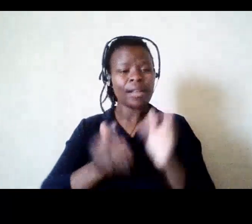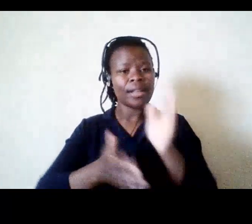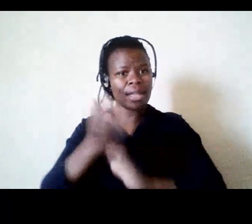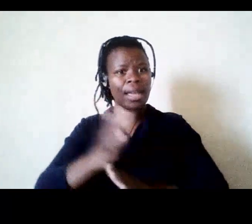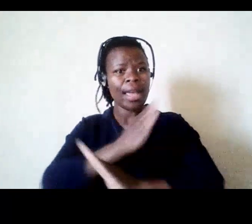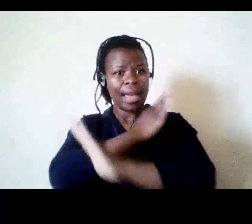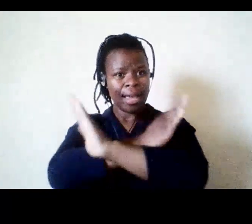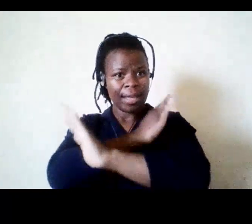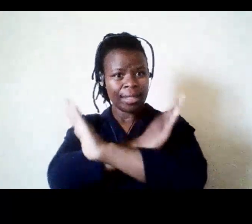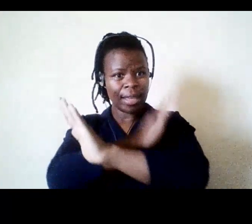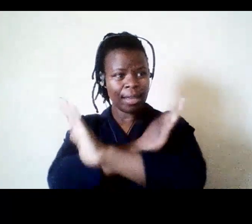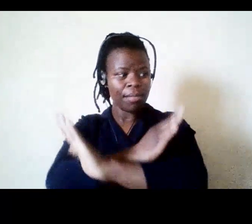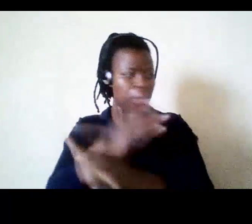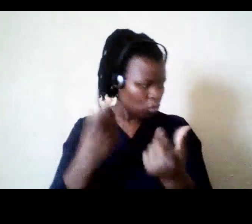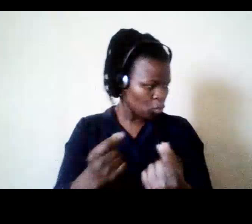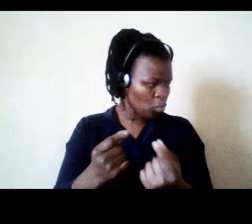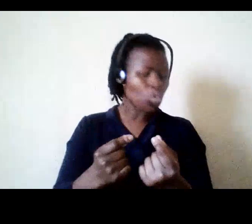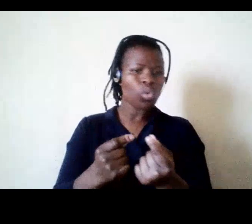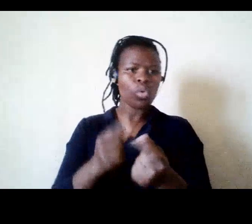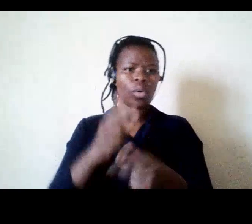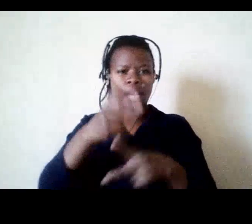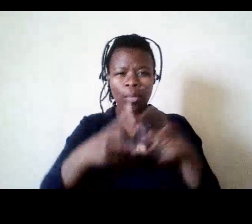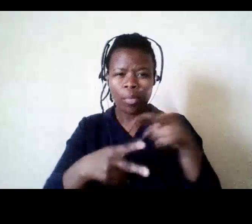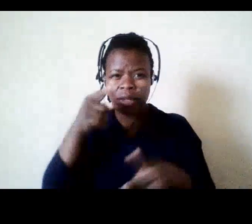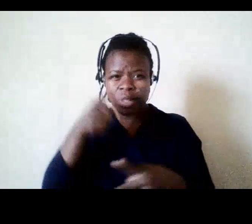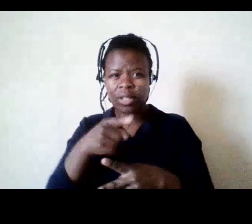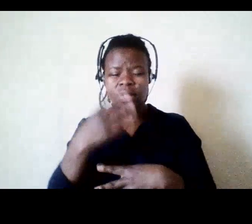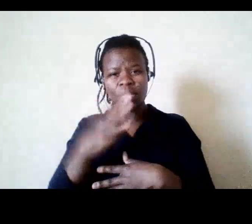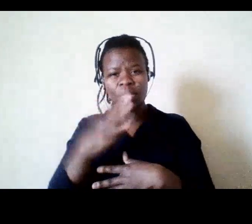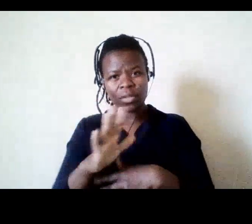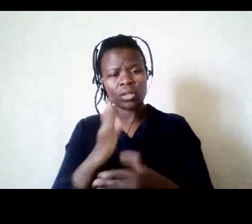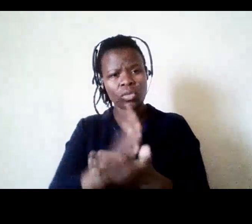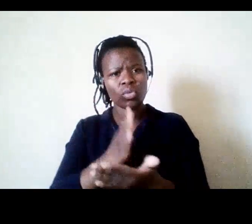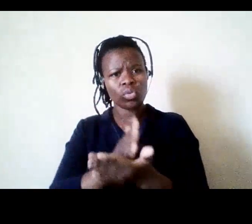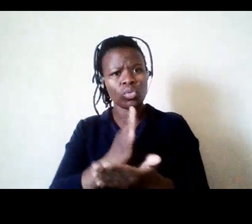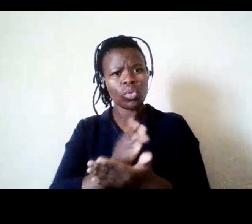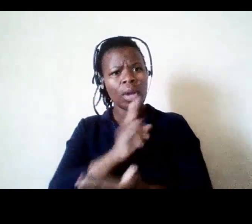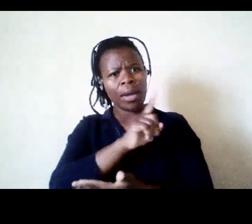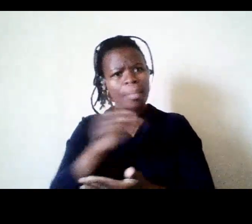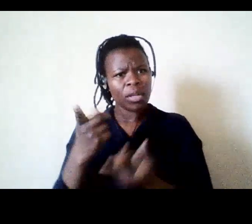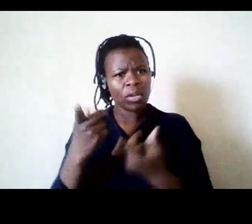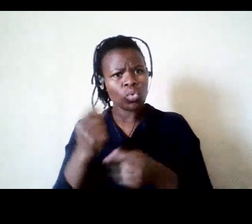in Zambia, Ike and Paul, but we did the training